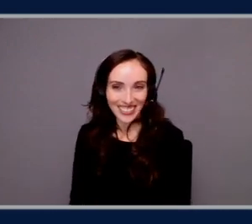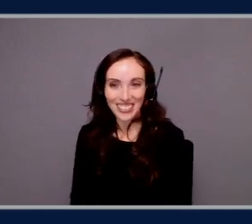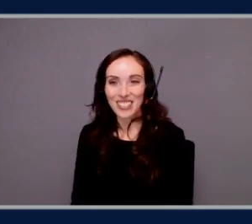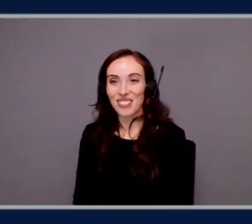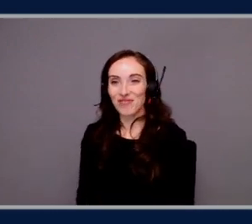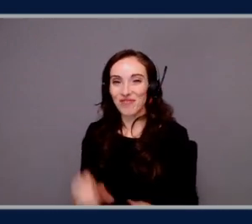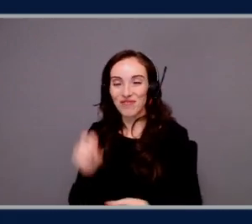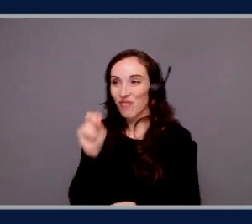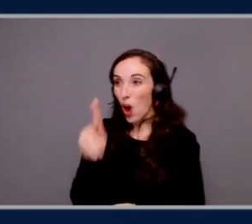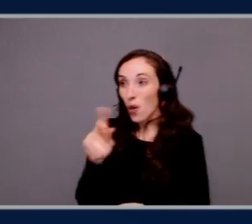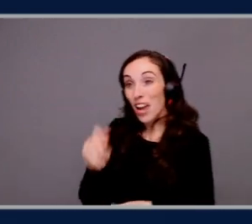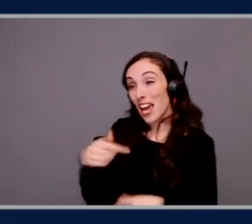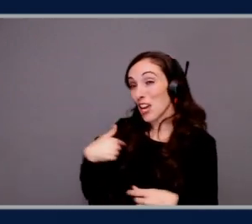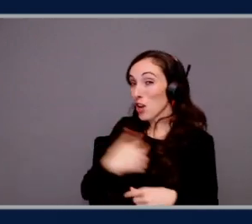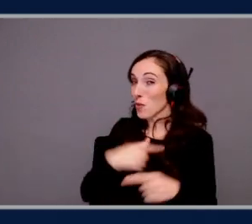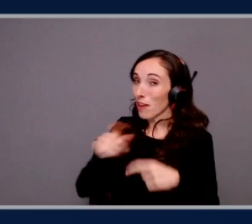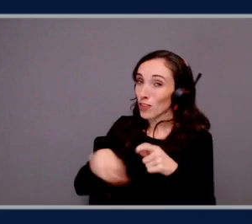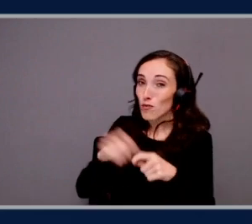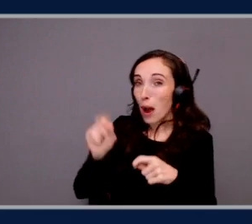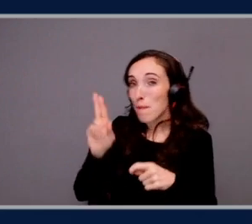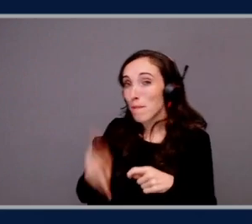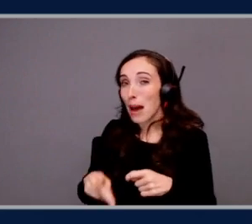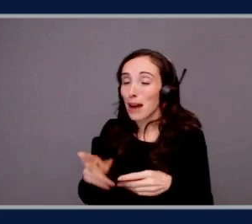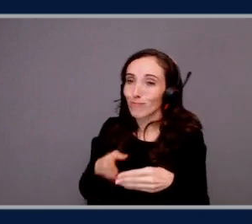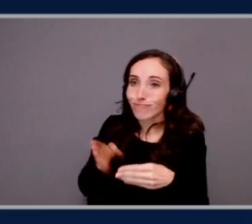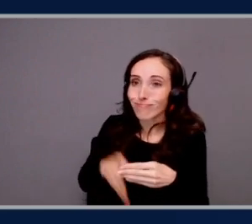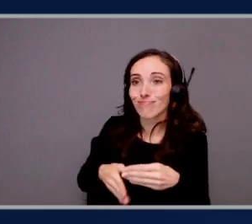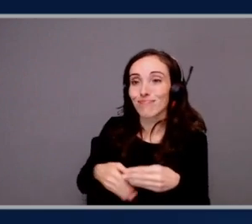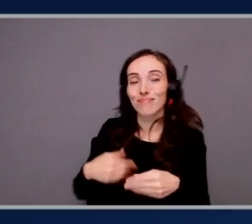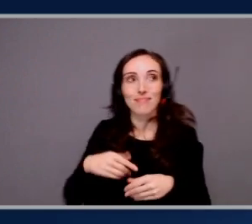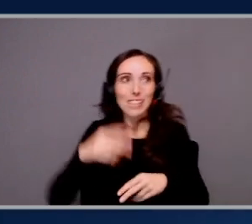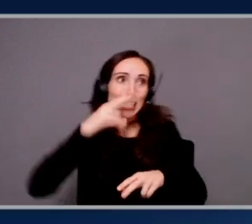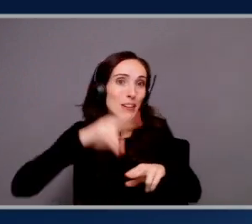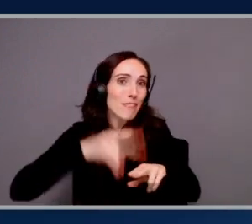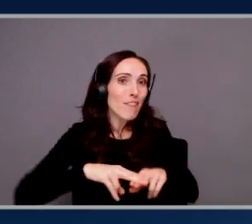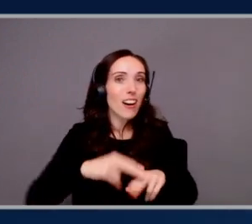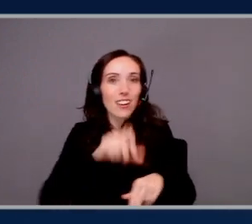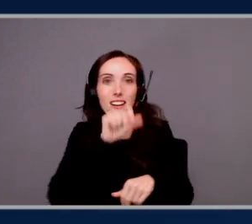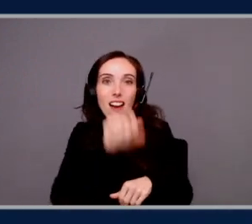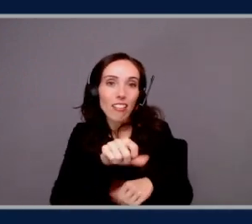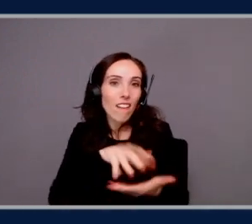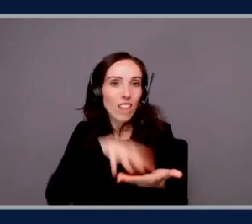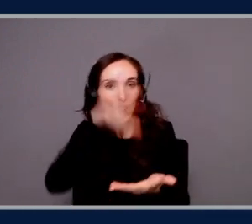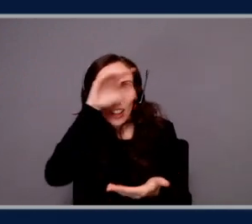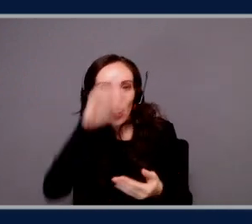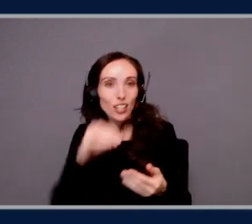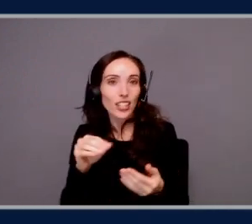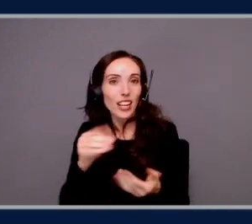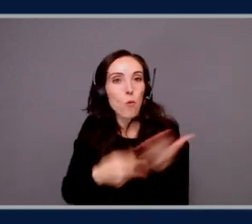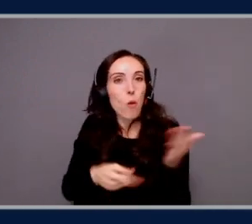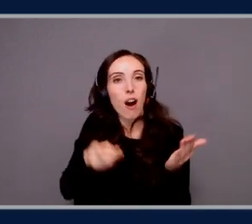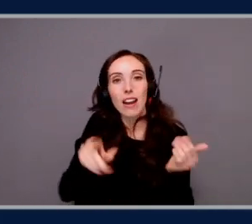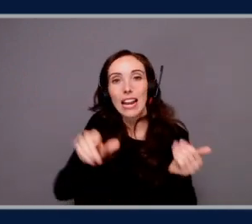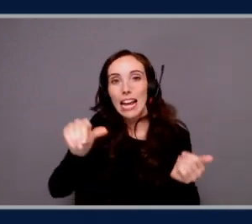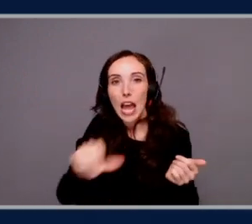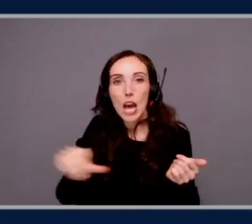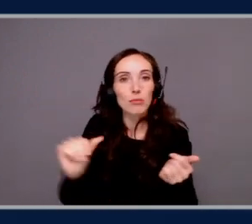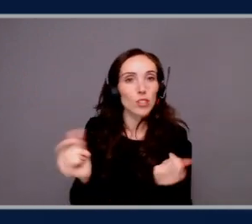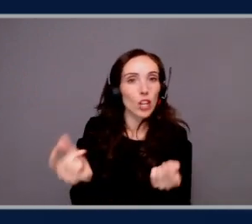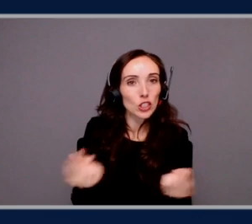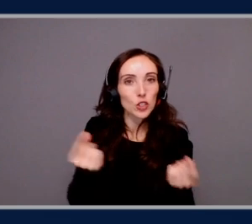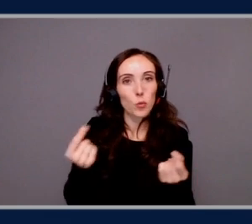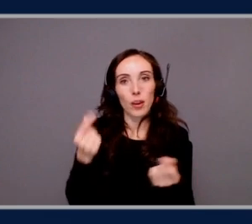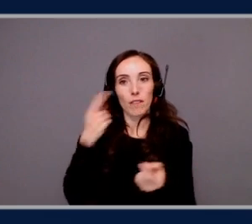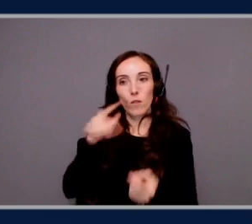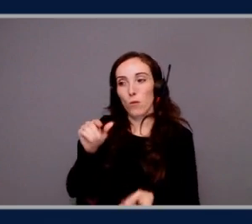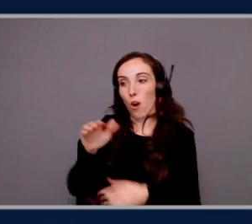got to wrap up, Jasmine. We got to wrap. We It's gotta been go. fun. I love learning about what Amazon is doing on AWS. And, we get to see it as employees,